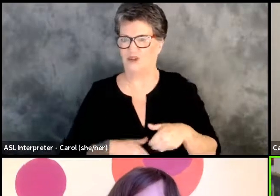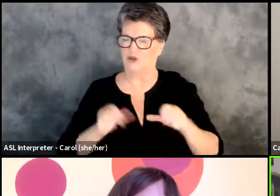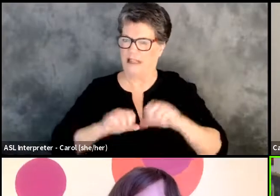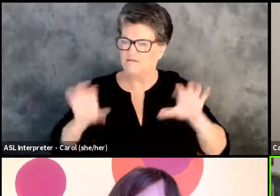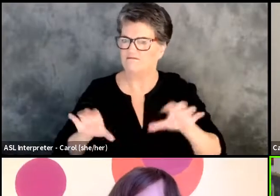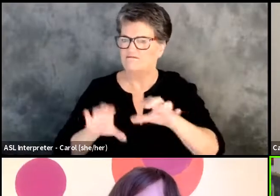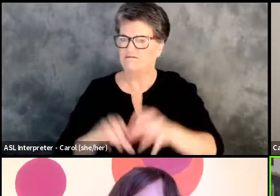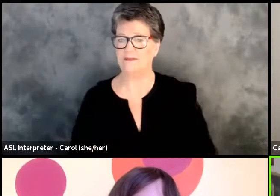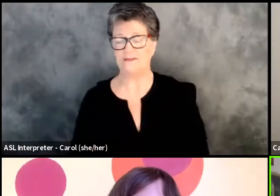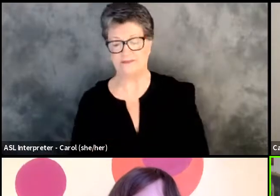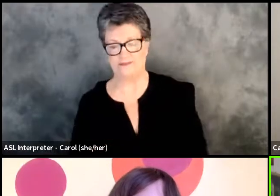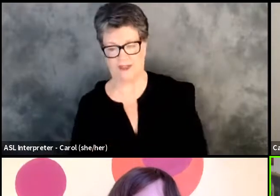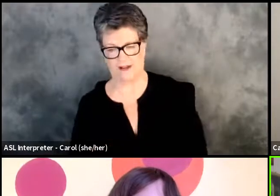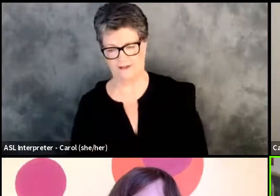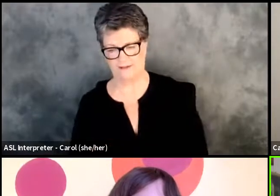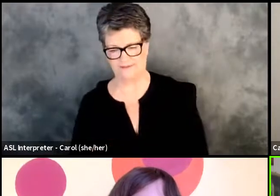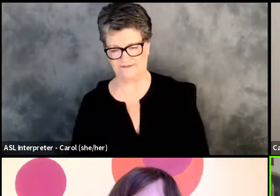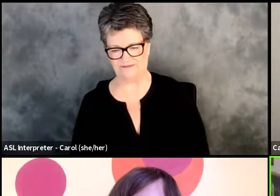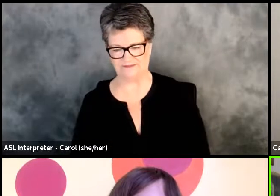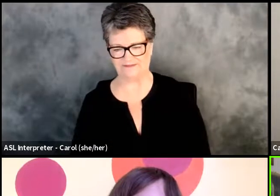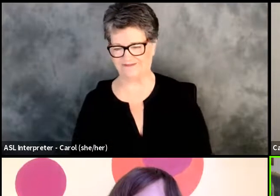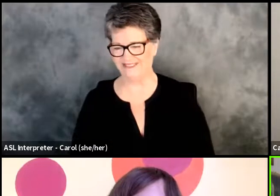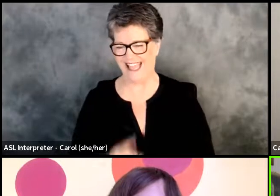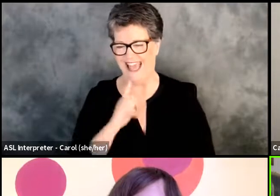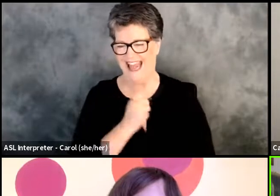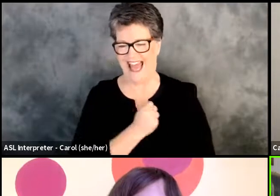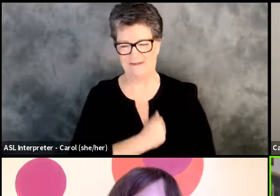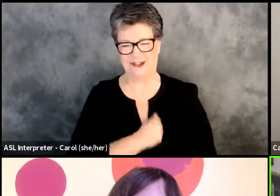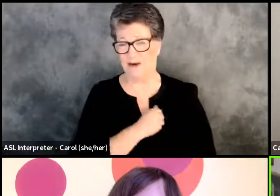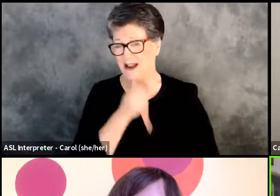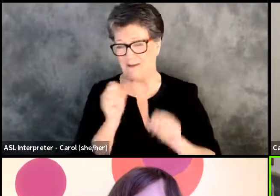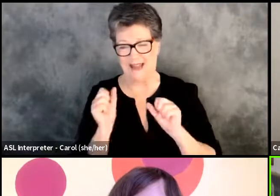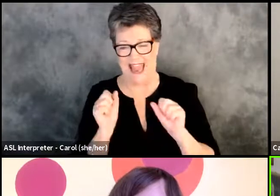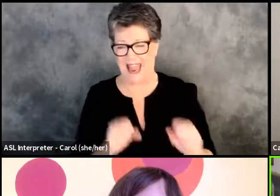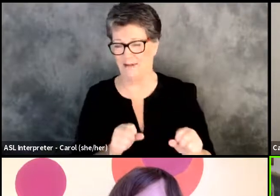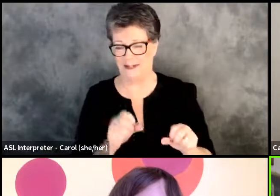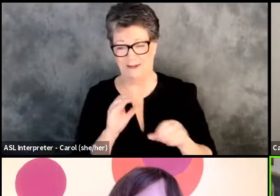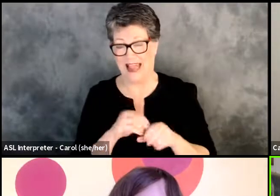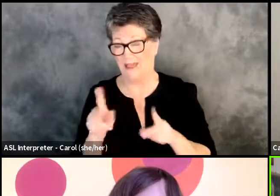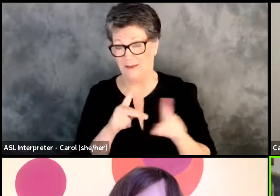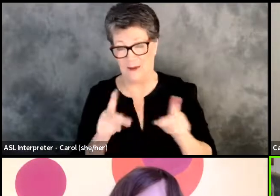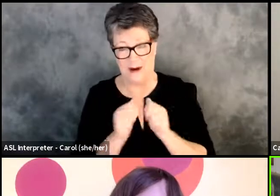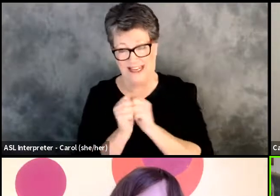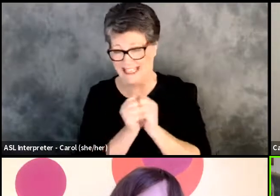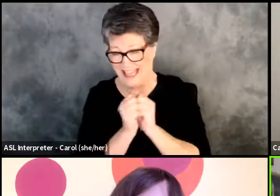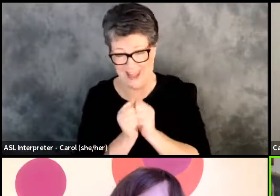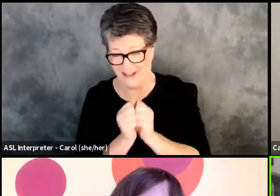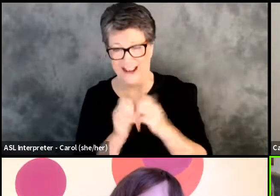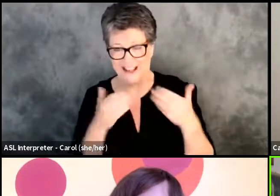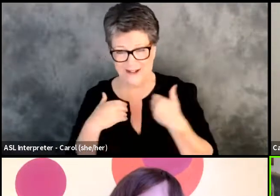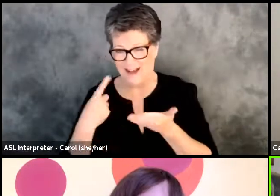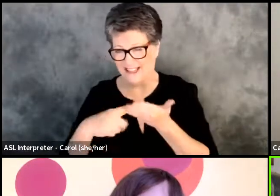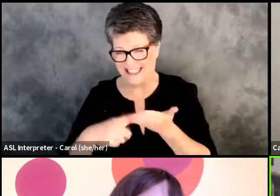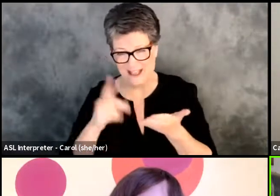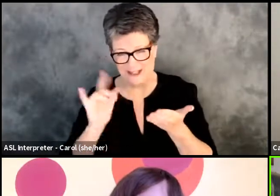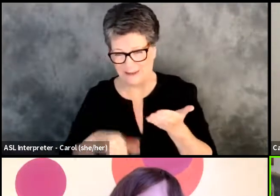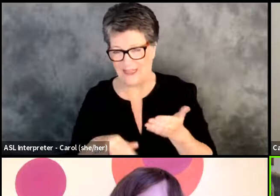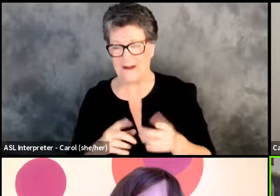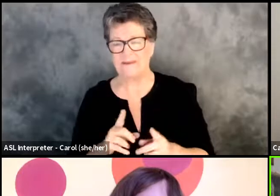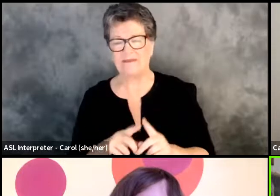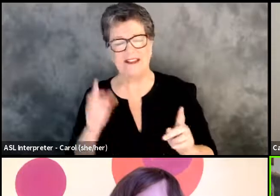You know, I'm sorry that we're not going to be able to be at the party together and have a discussion around this.